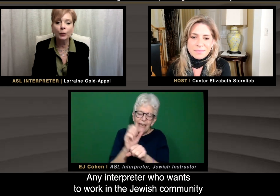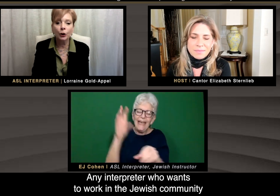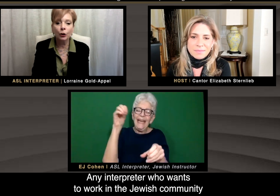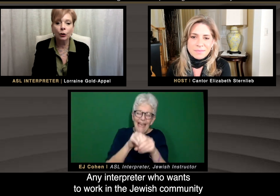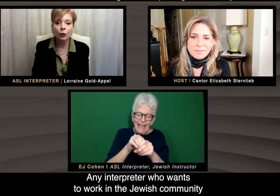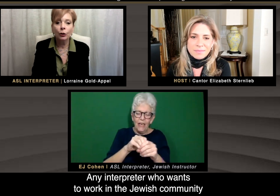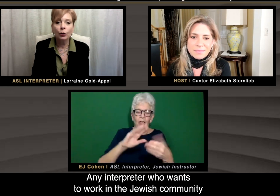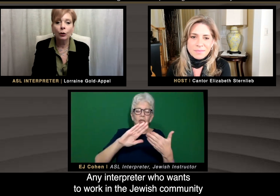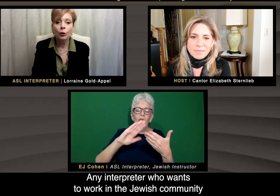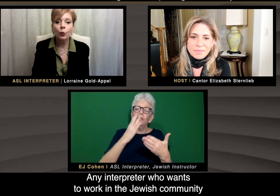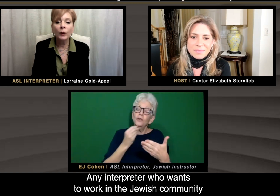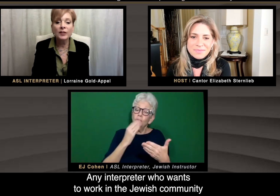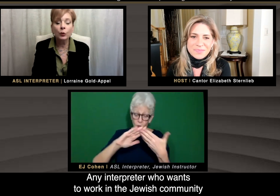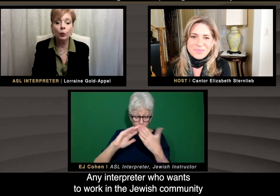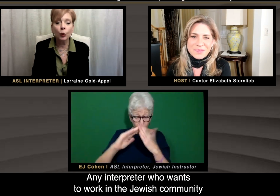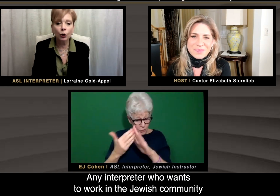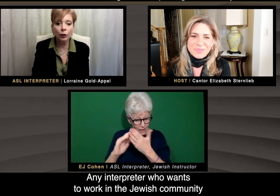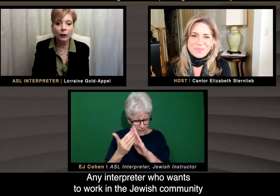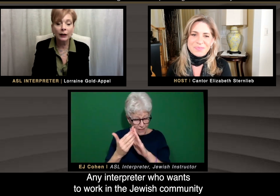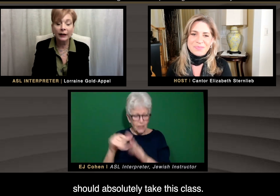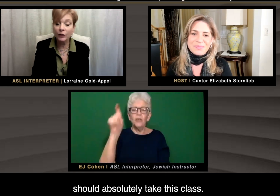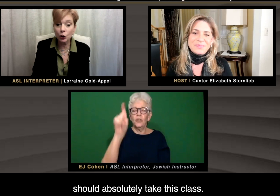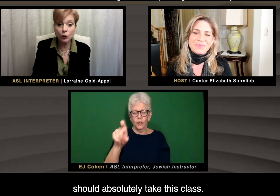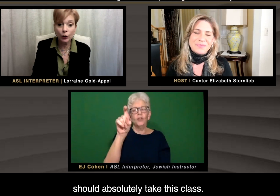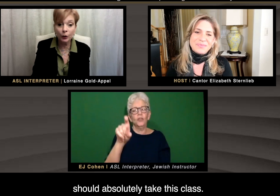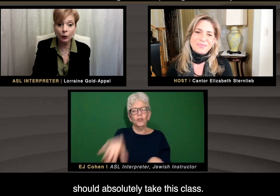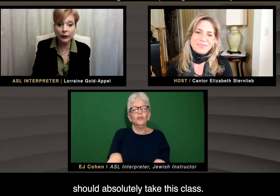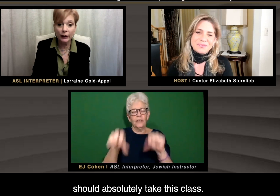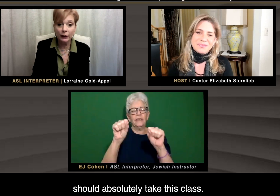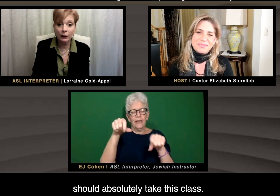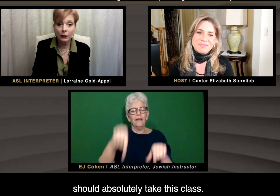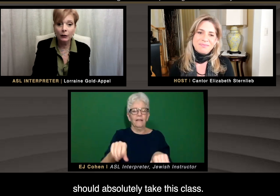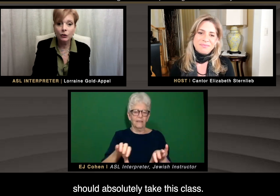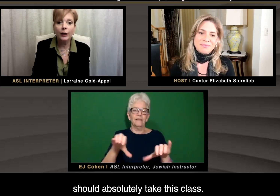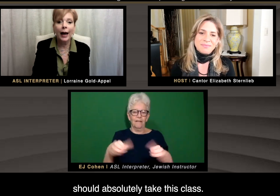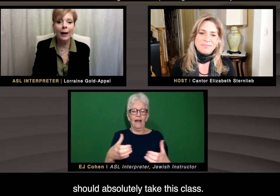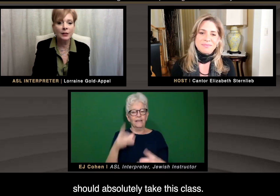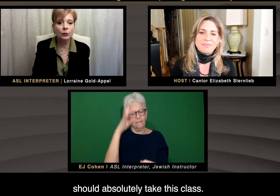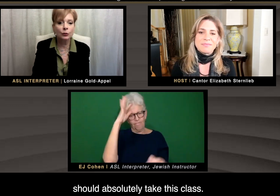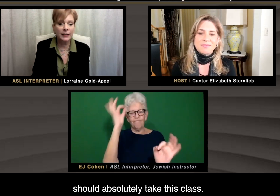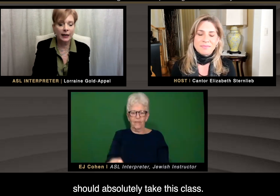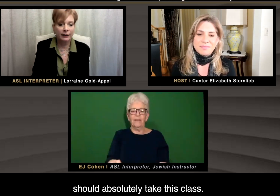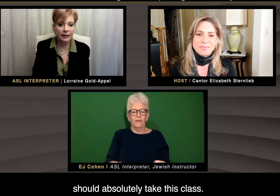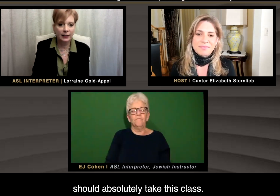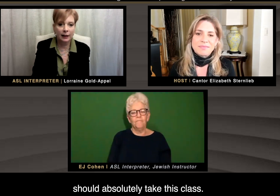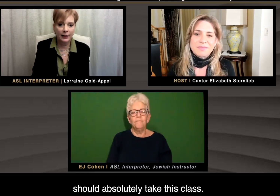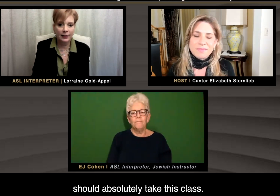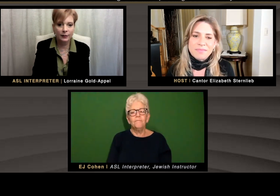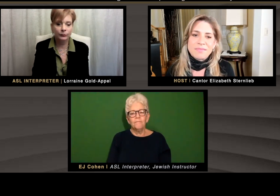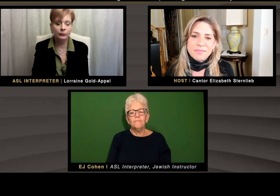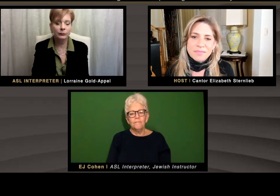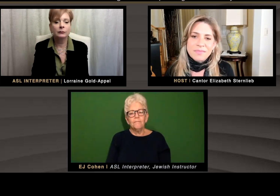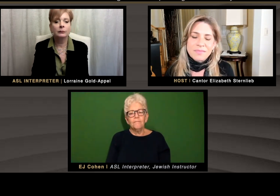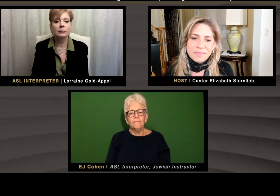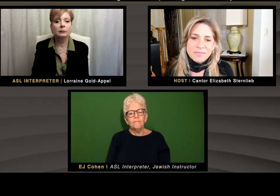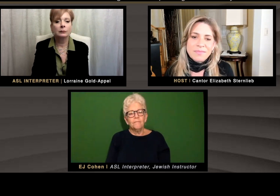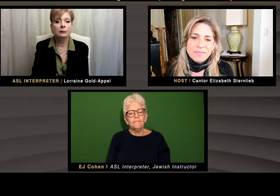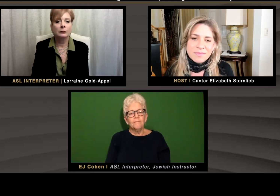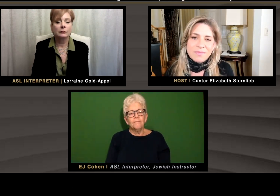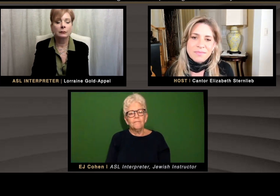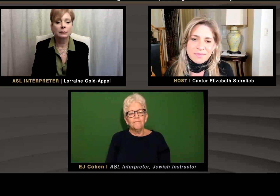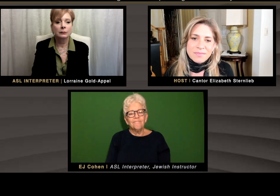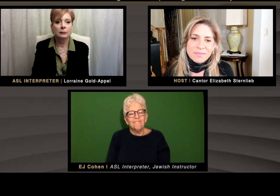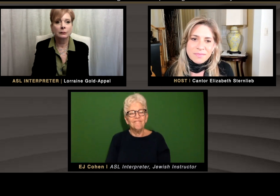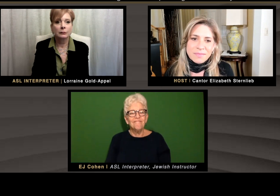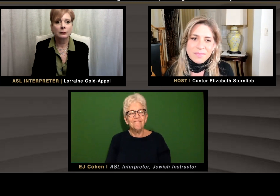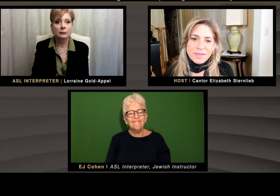Any interpreter who wants to work in the Jewish community should absolutely take this class.